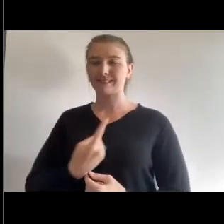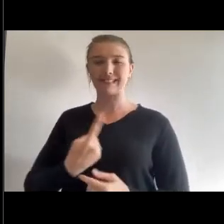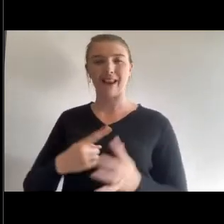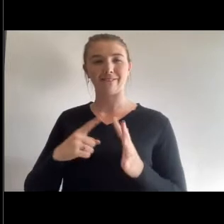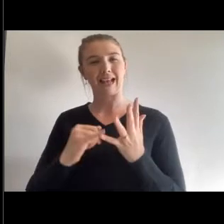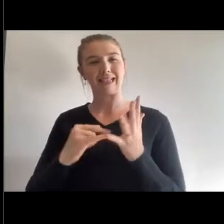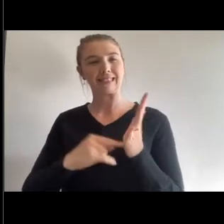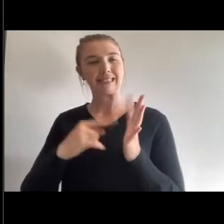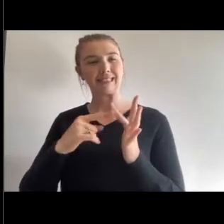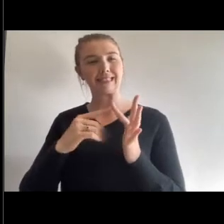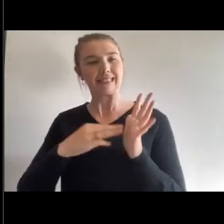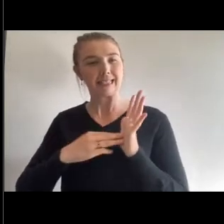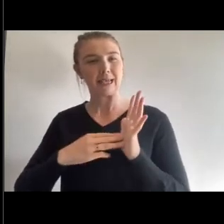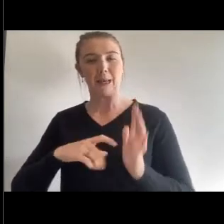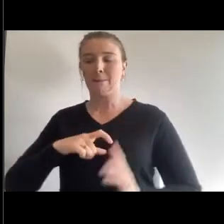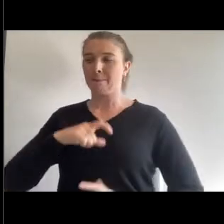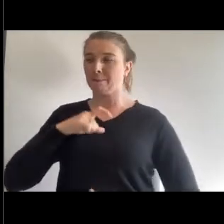support.